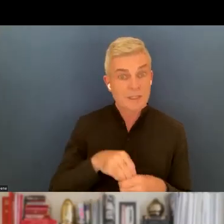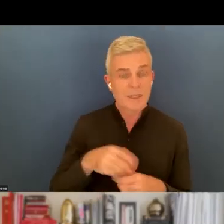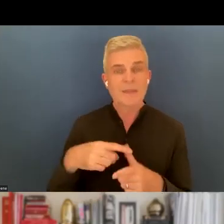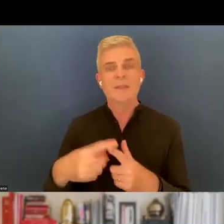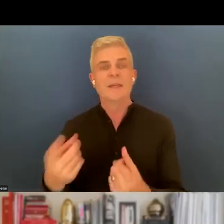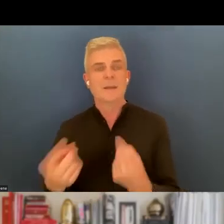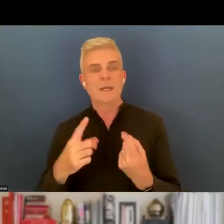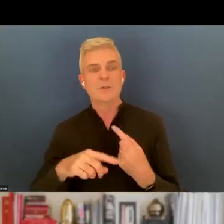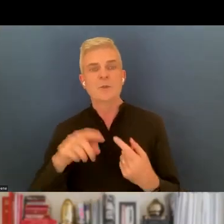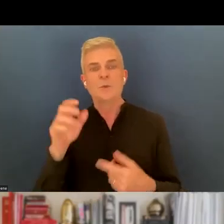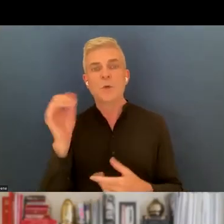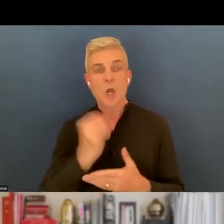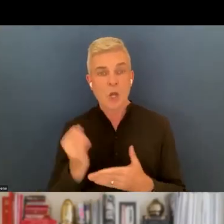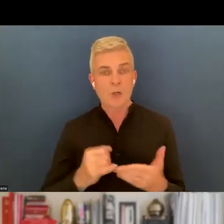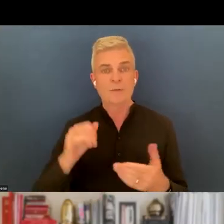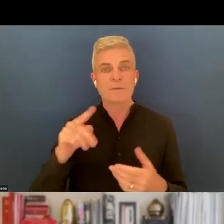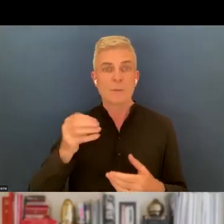That completes one dose cycle.